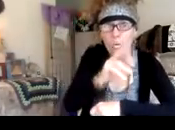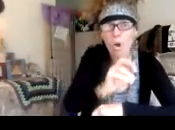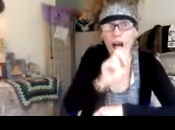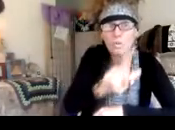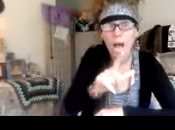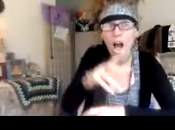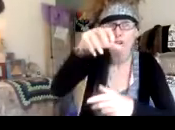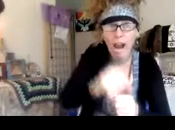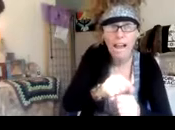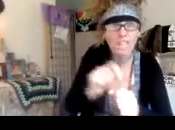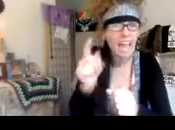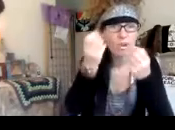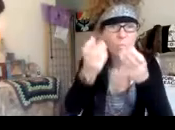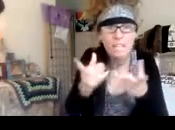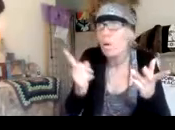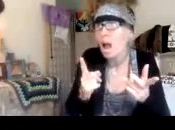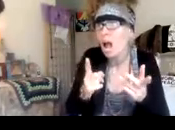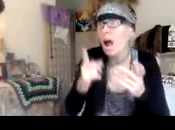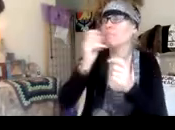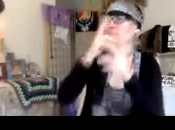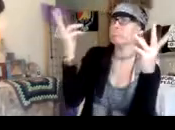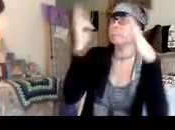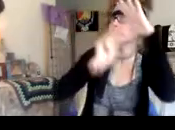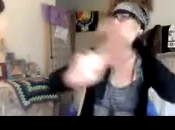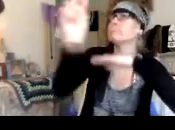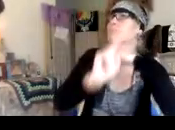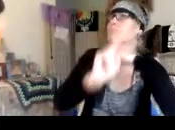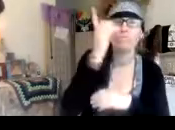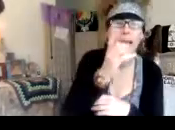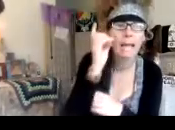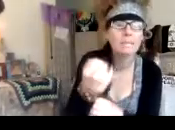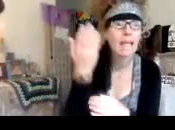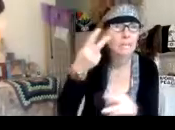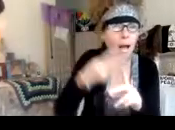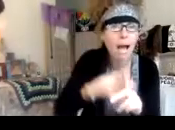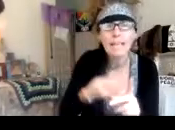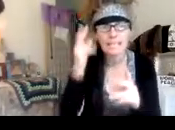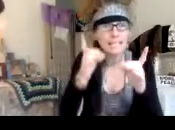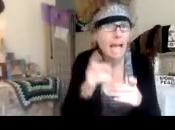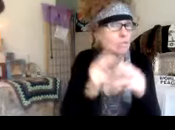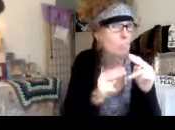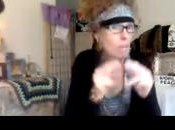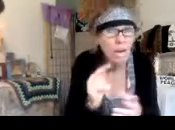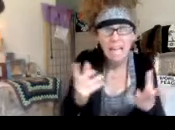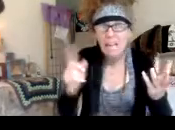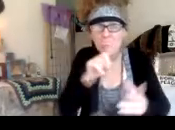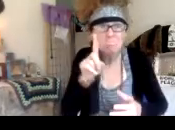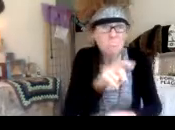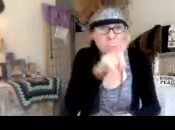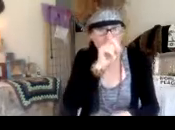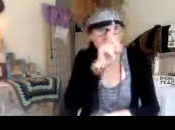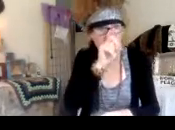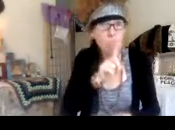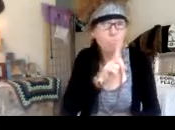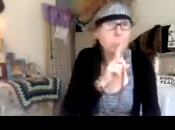information? Was he having telepathic dreams? You know, in the last couple of months, and he decides to build this thing. Is this